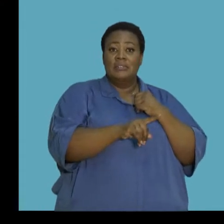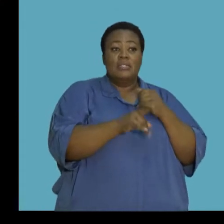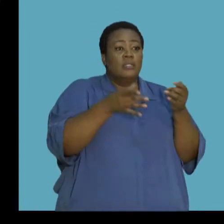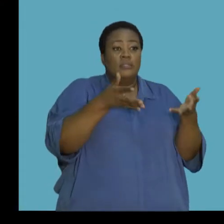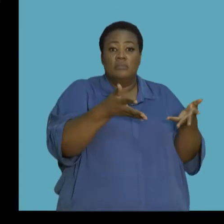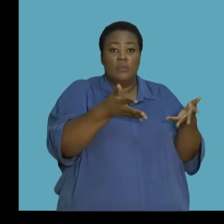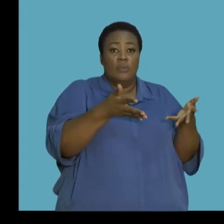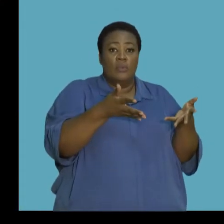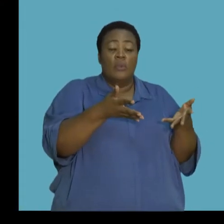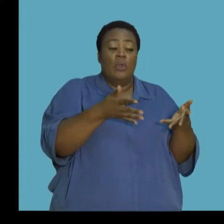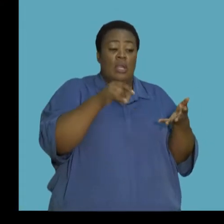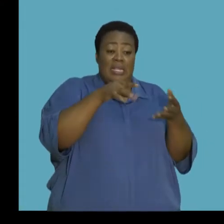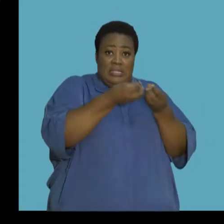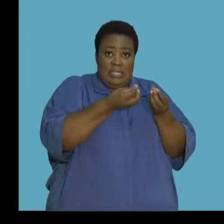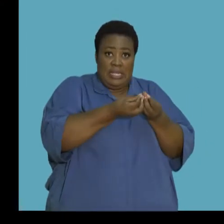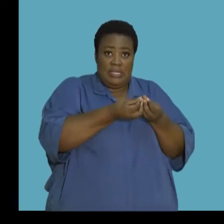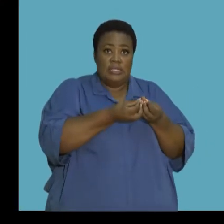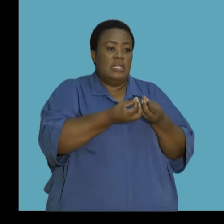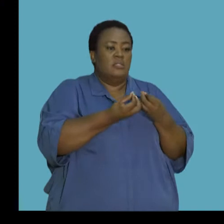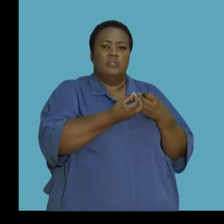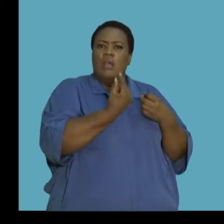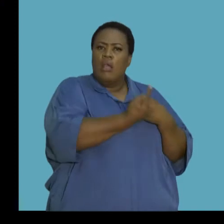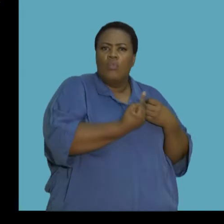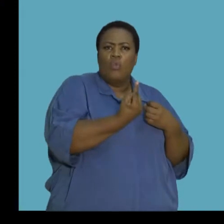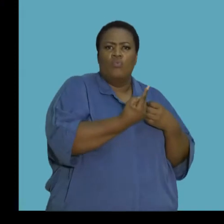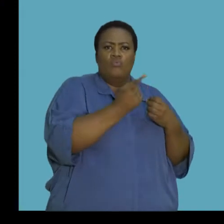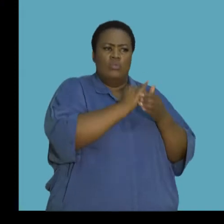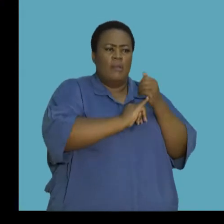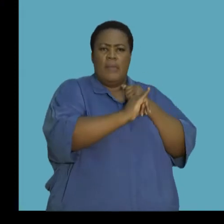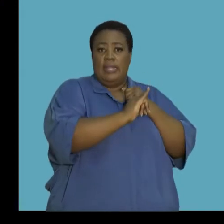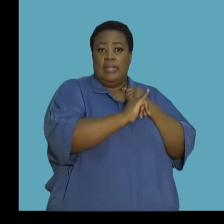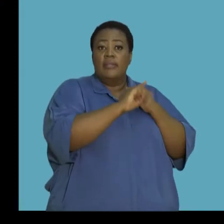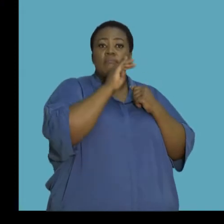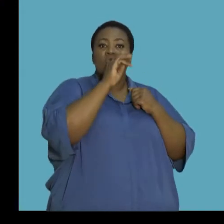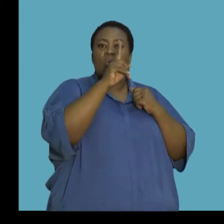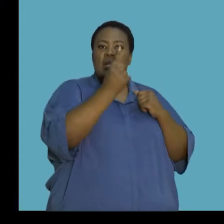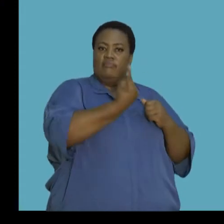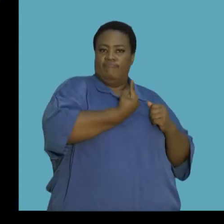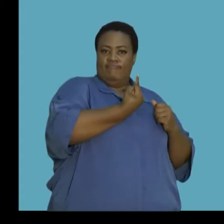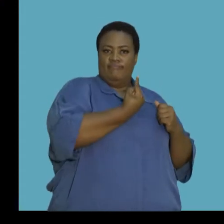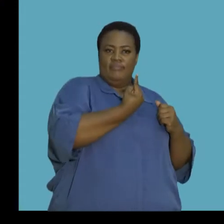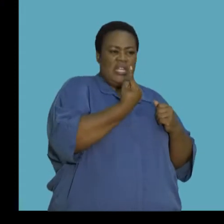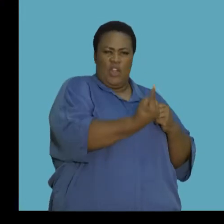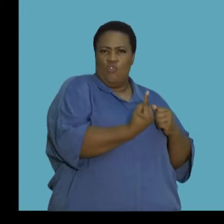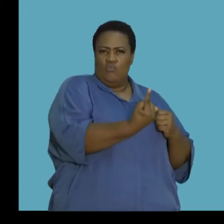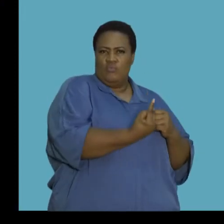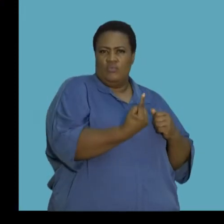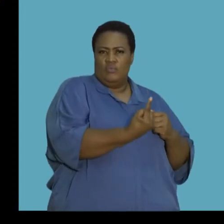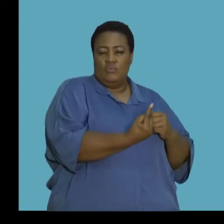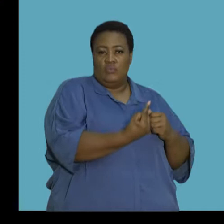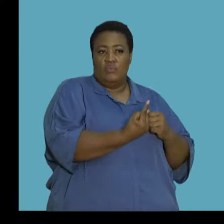what it sounds like. Again, a variable that stands alone. The word independent means standing alone. So